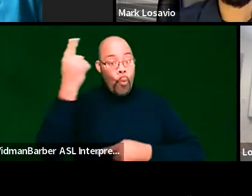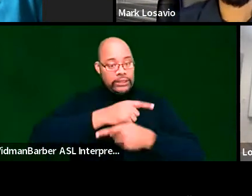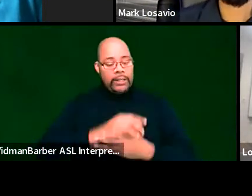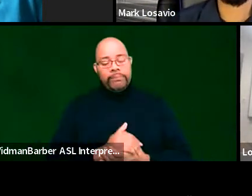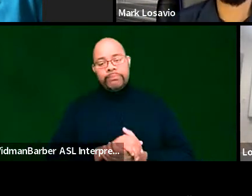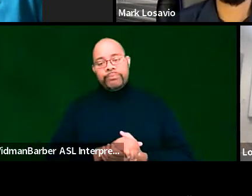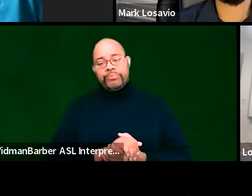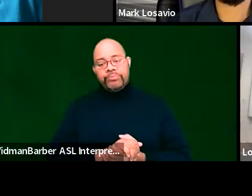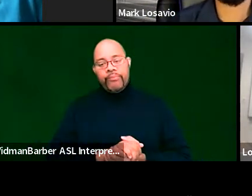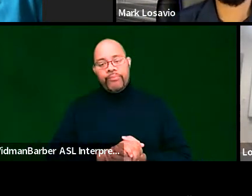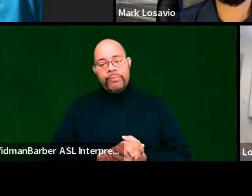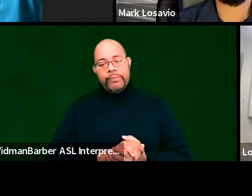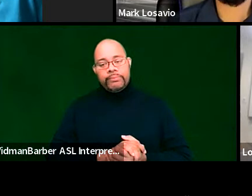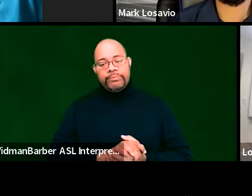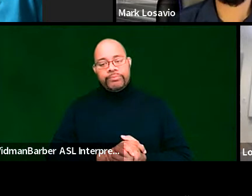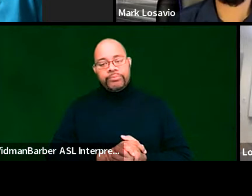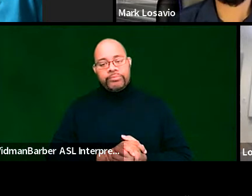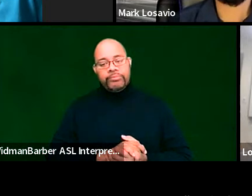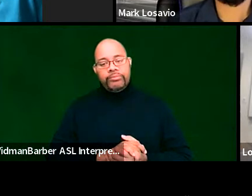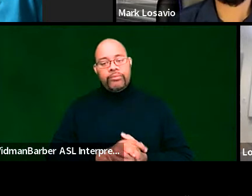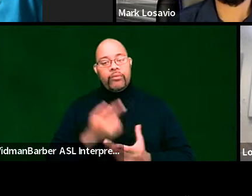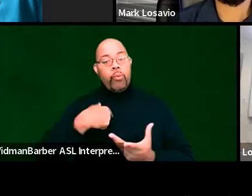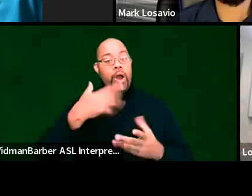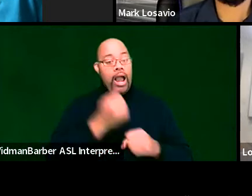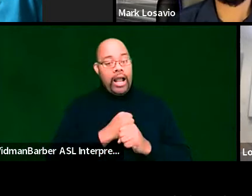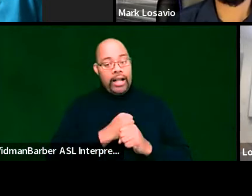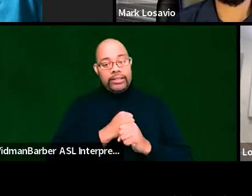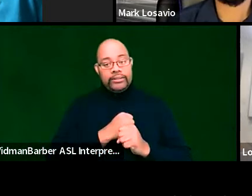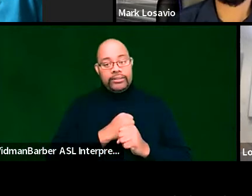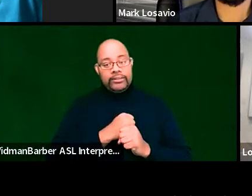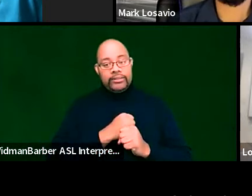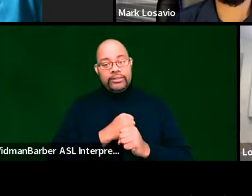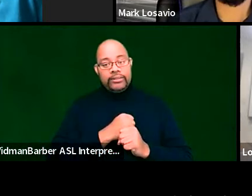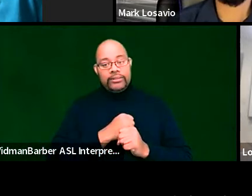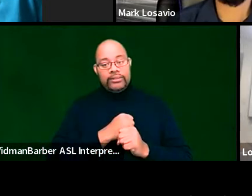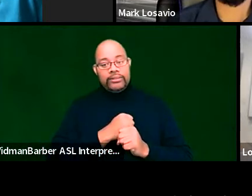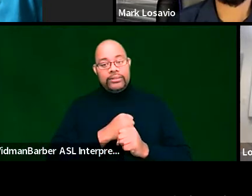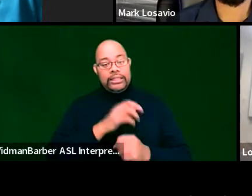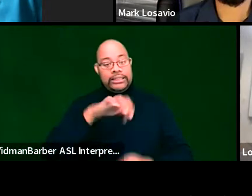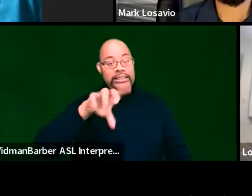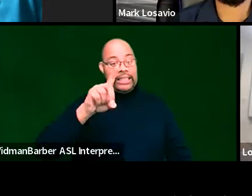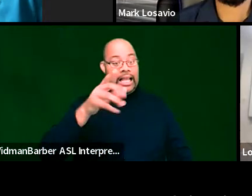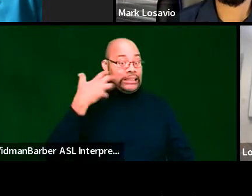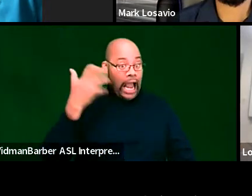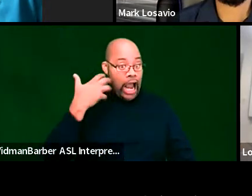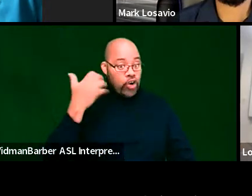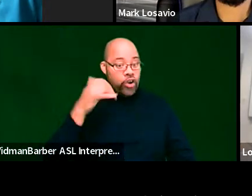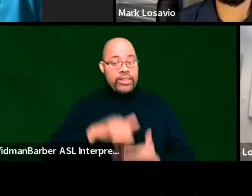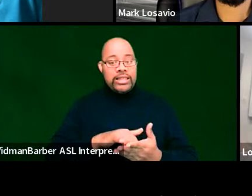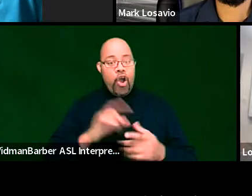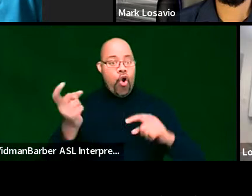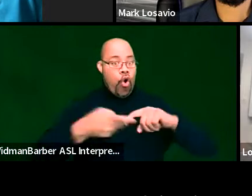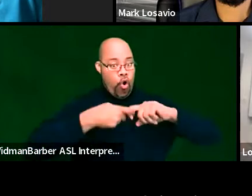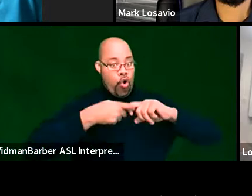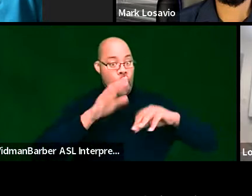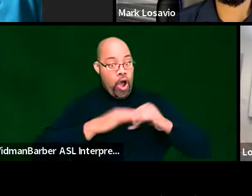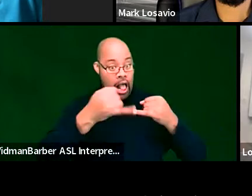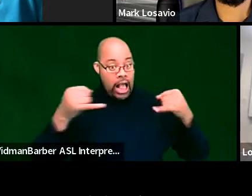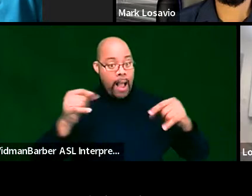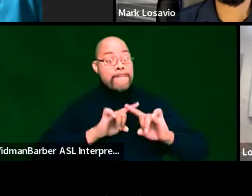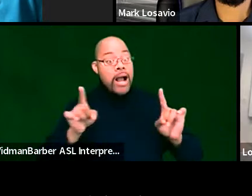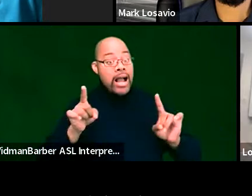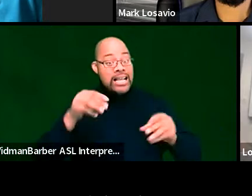one day we got a a sand tiger that had been hooked on our line,